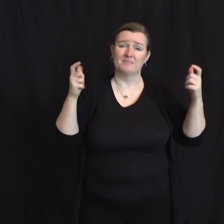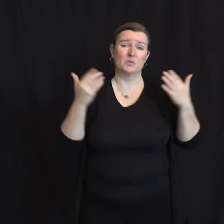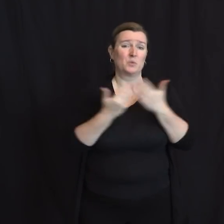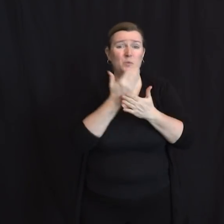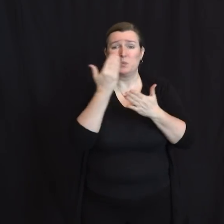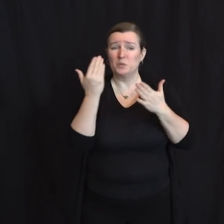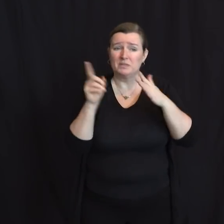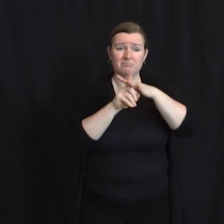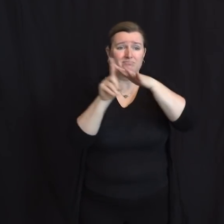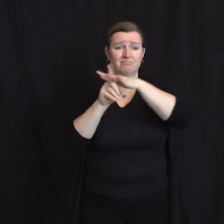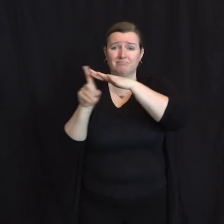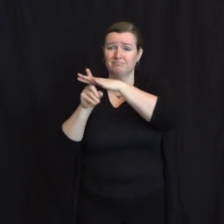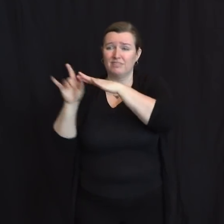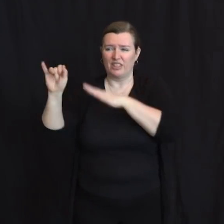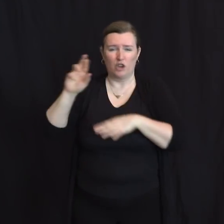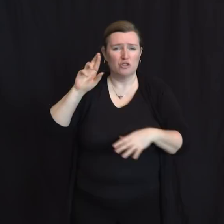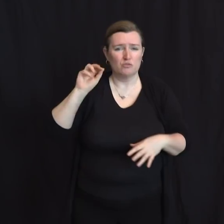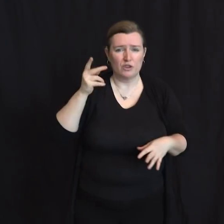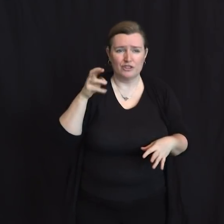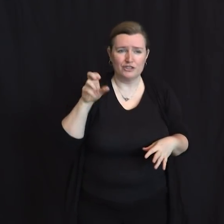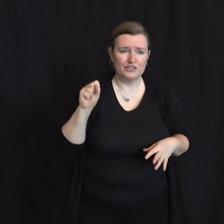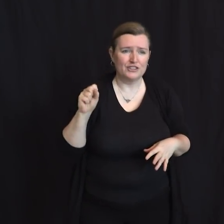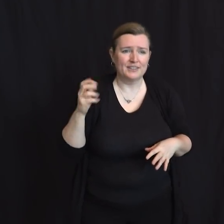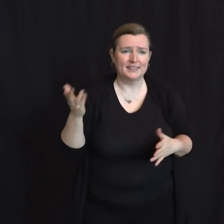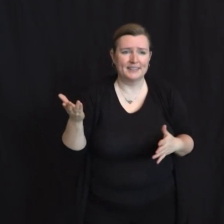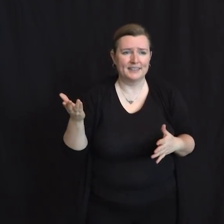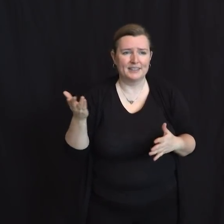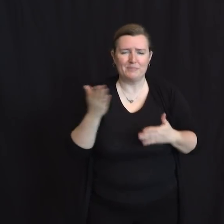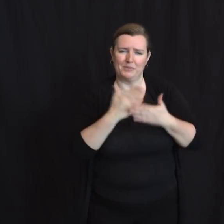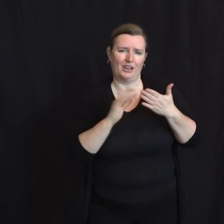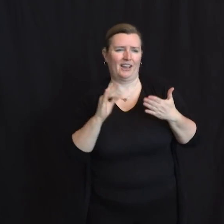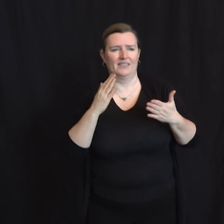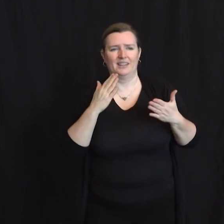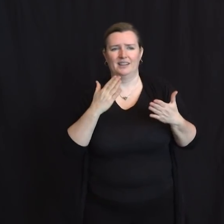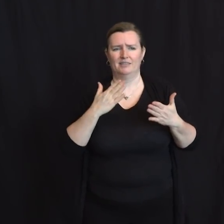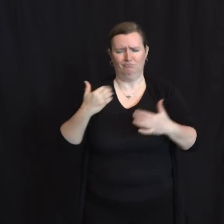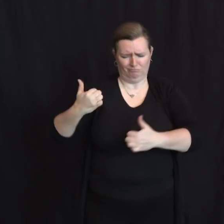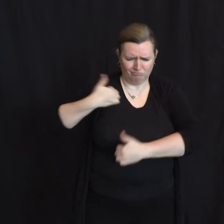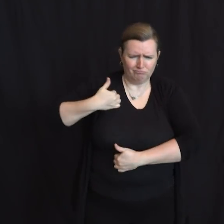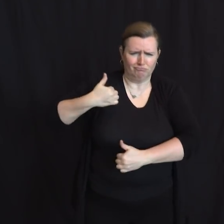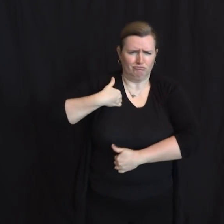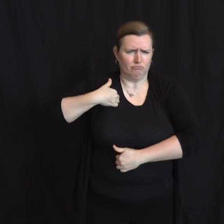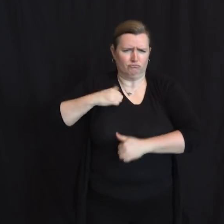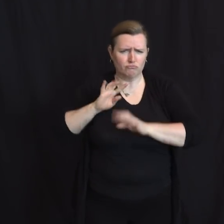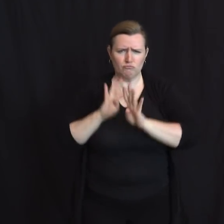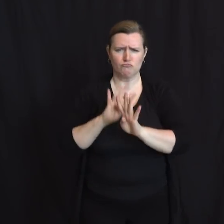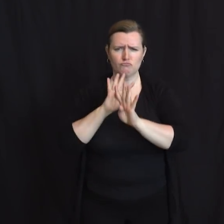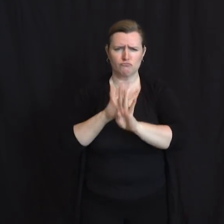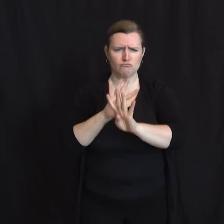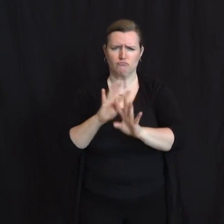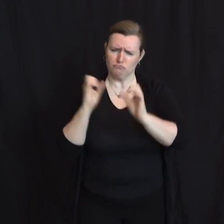are not just part of the Army fighting this, but they are a big part of the Army fighting it, and they're going to play, I think, an